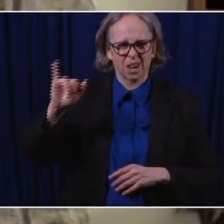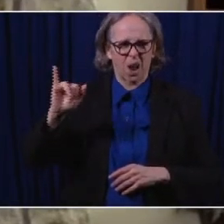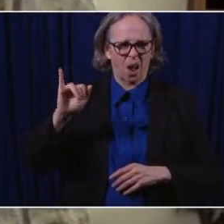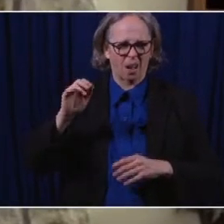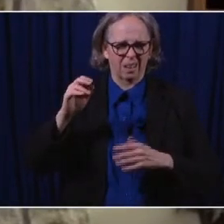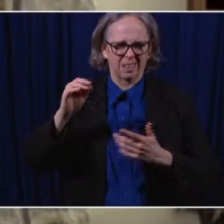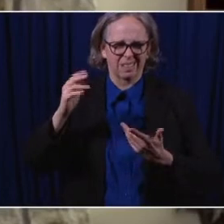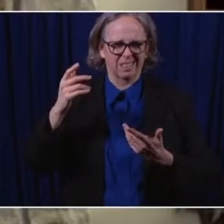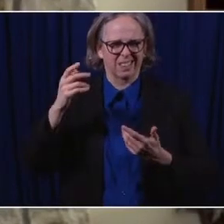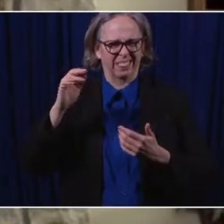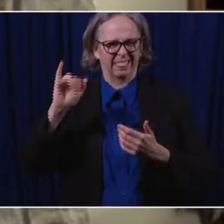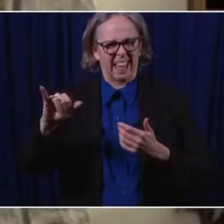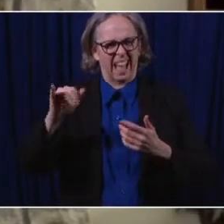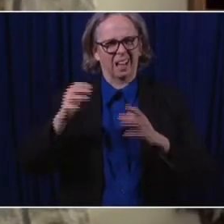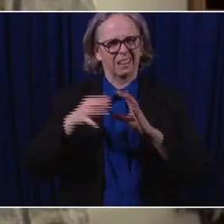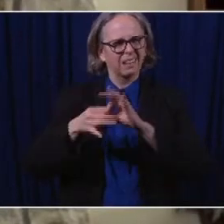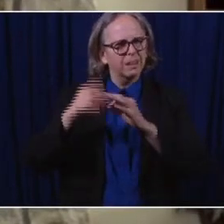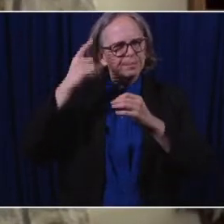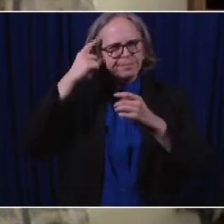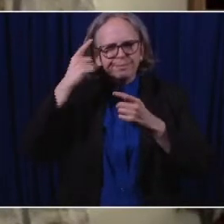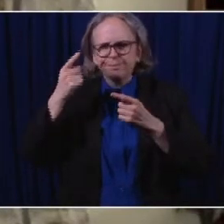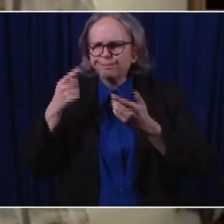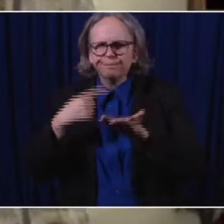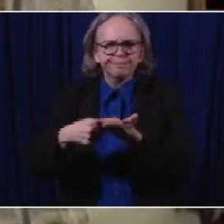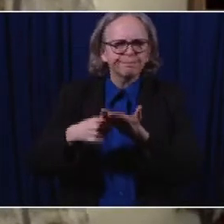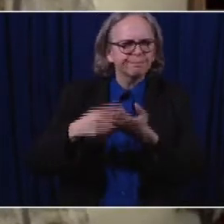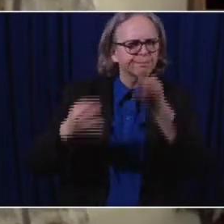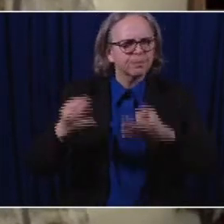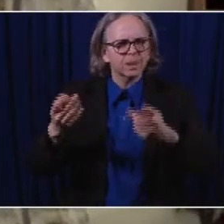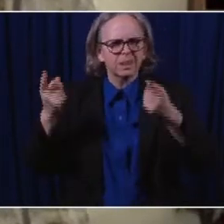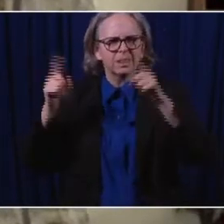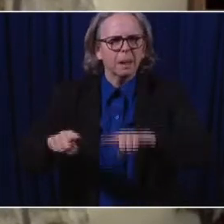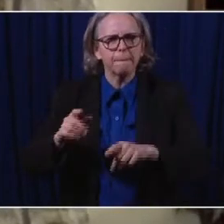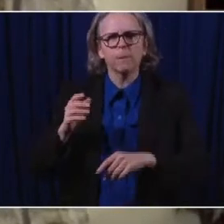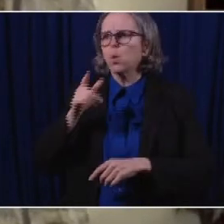settlement was announced yesterday with McKinsey.